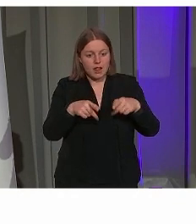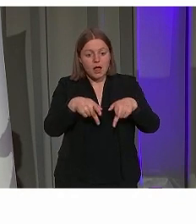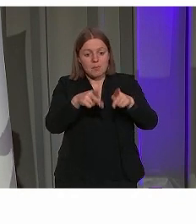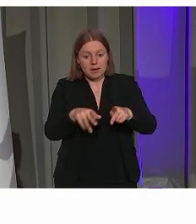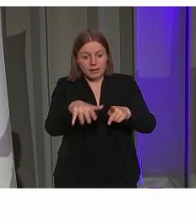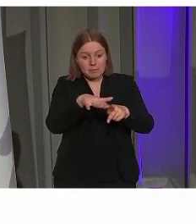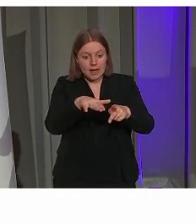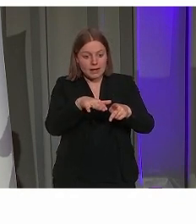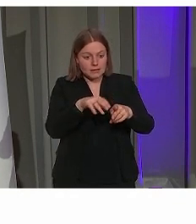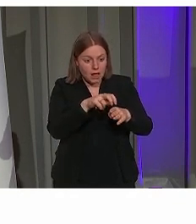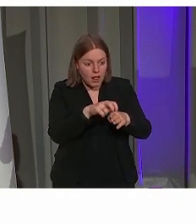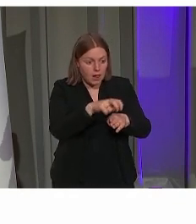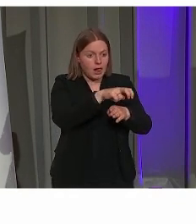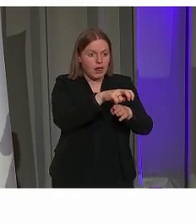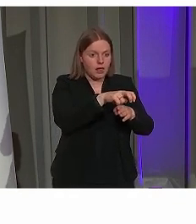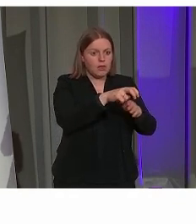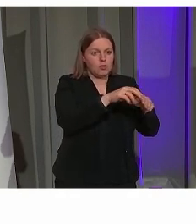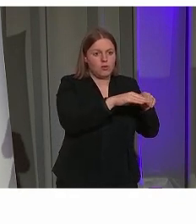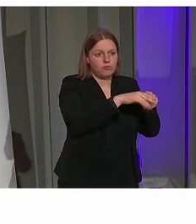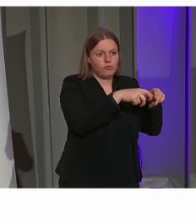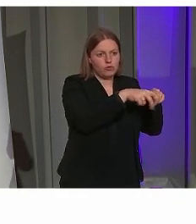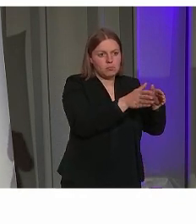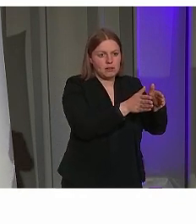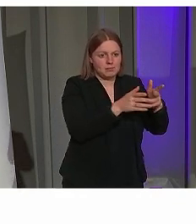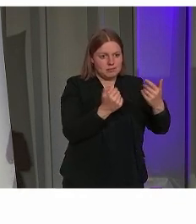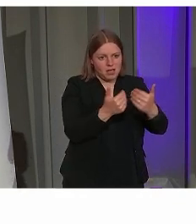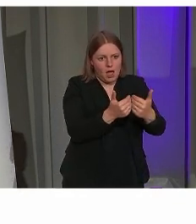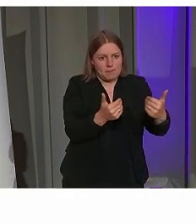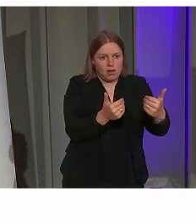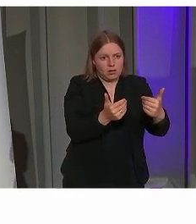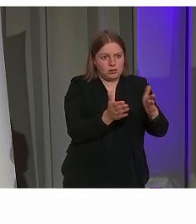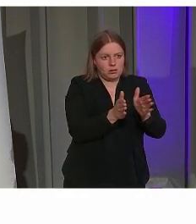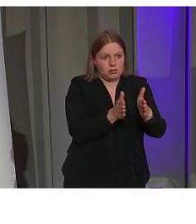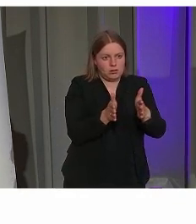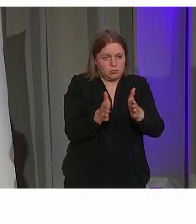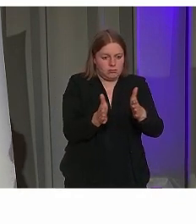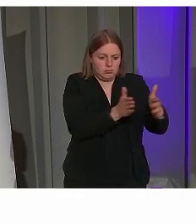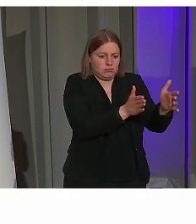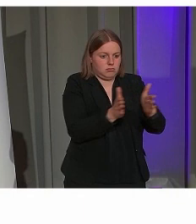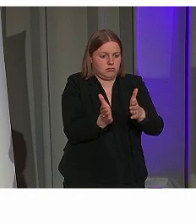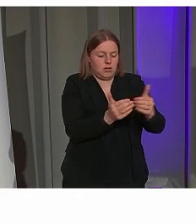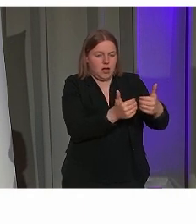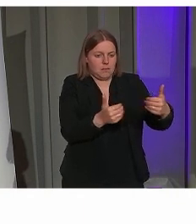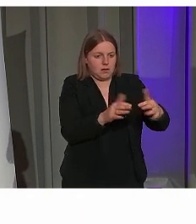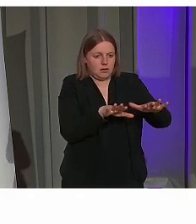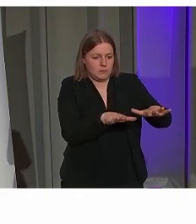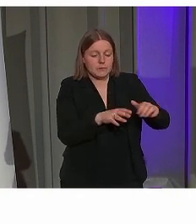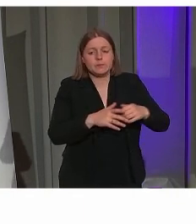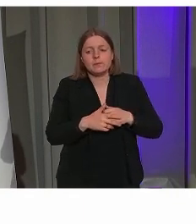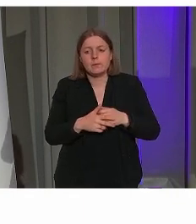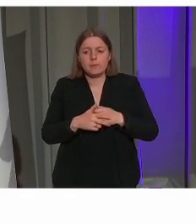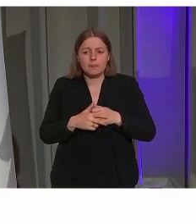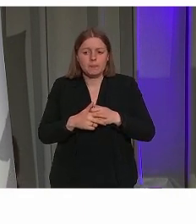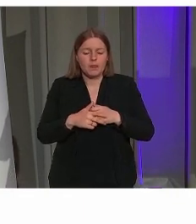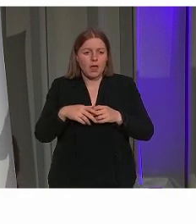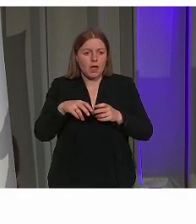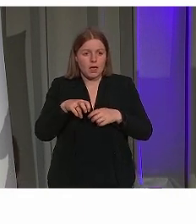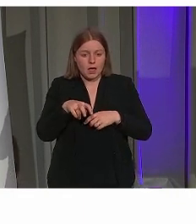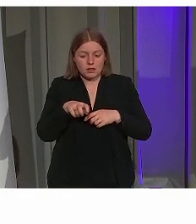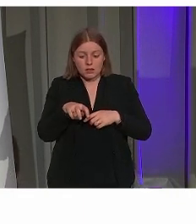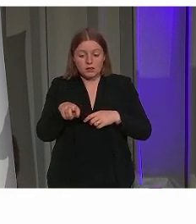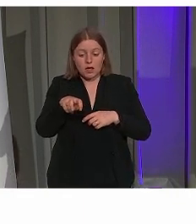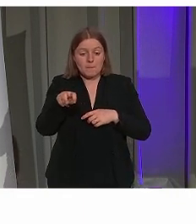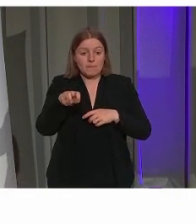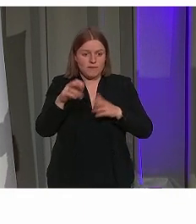sidewalk. That means that there is a threshold between the sidewalk and the